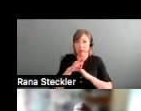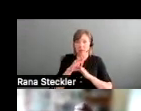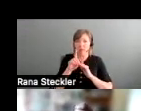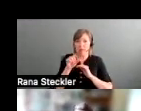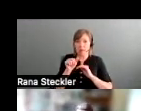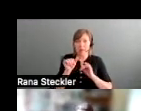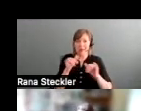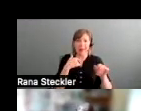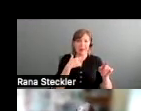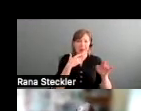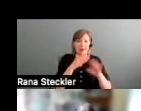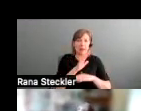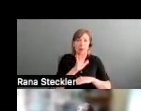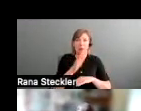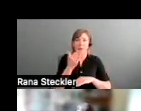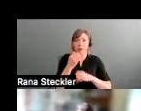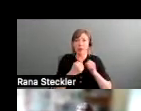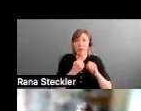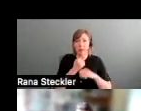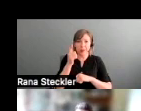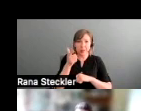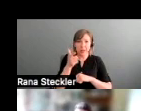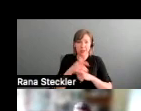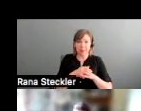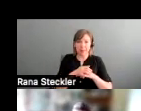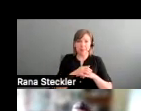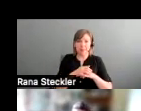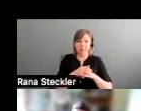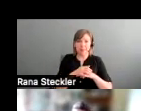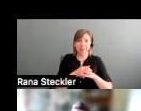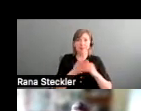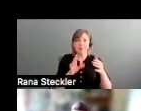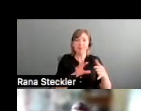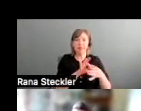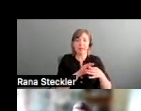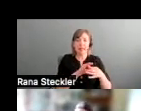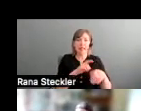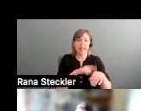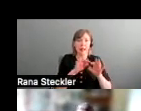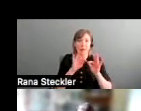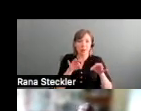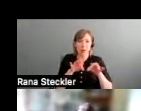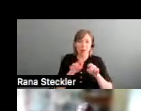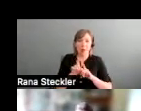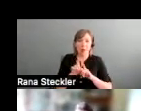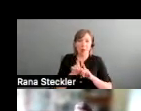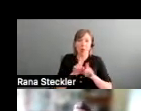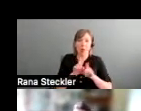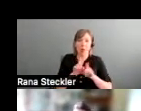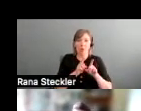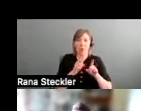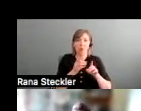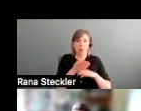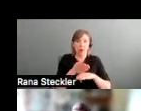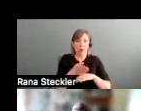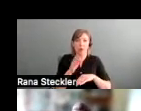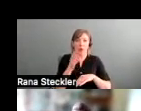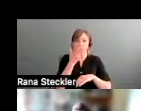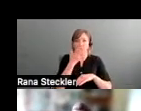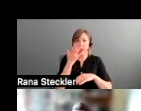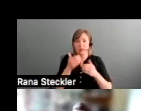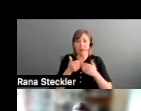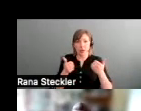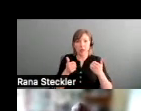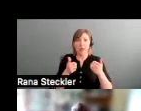like I said, about 15 years later. So it's connected in time frame and also a little bit following of racial